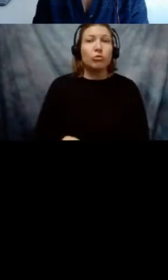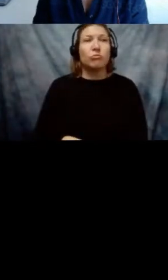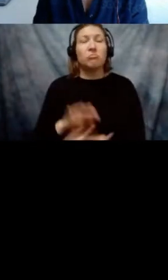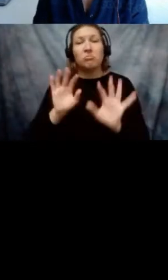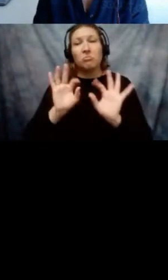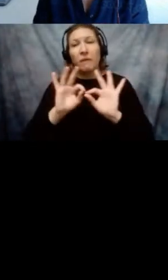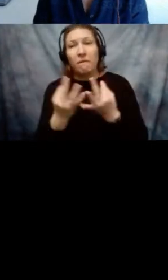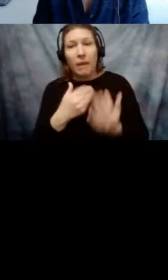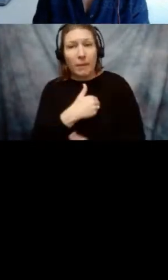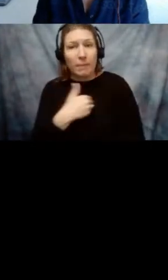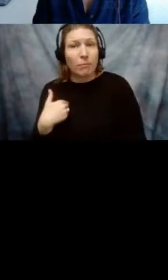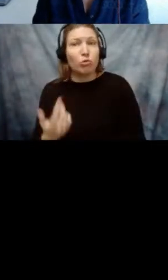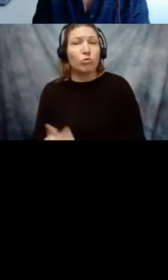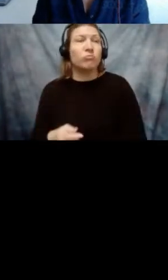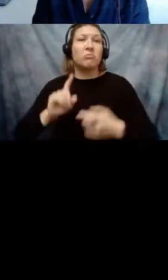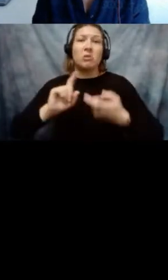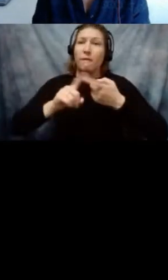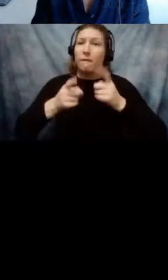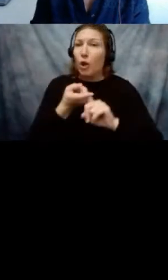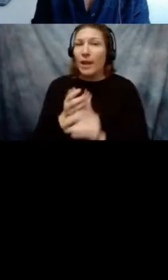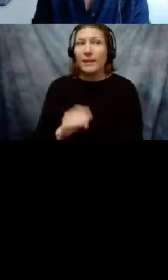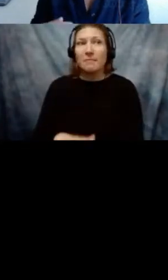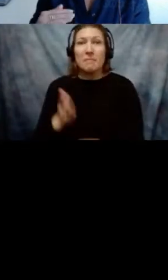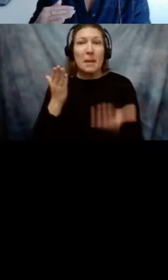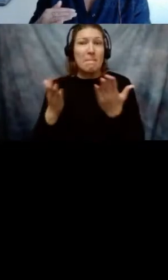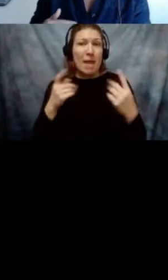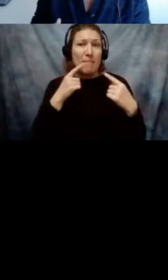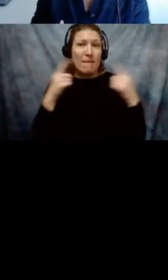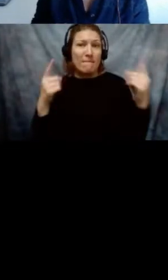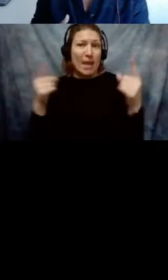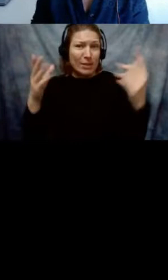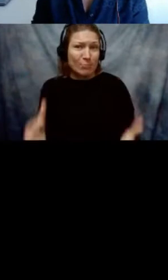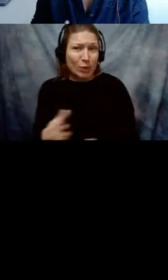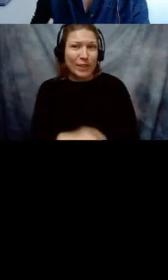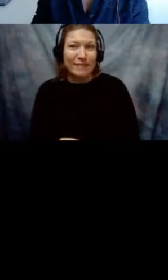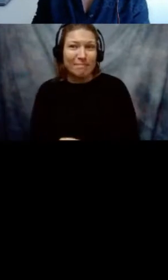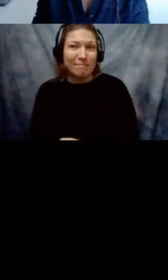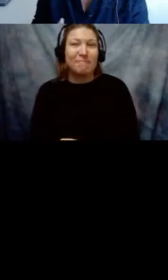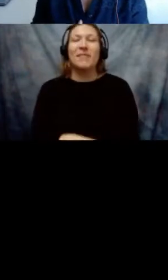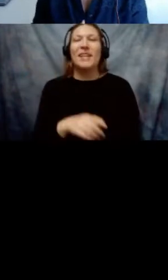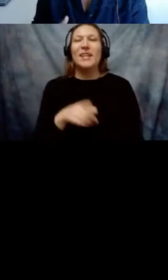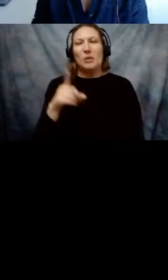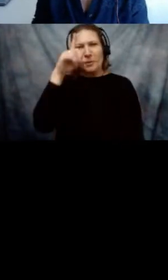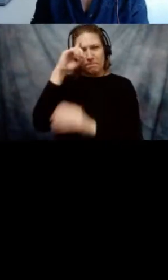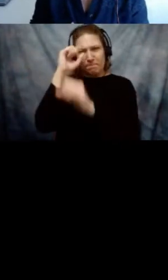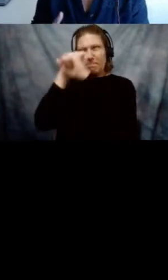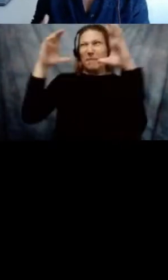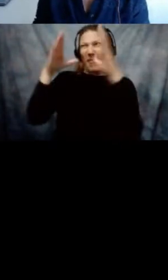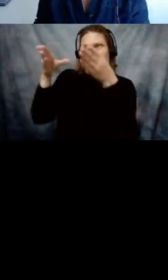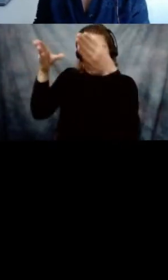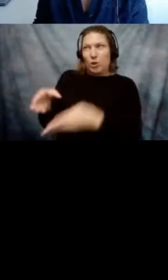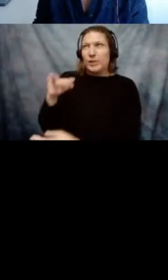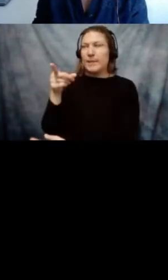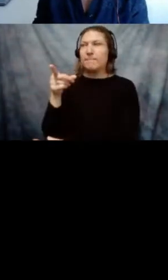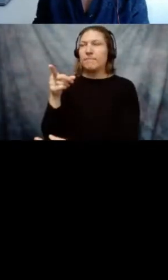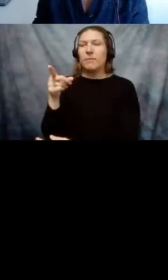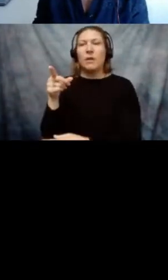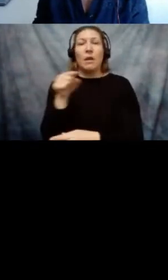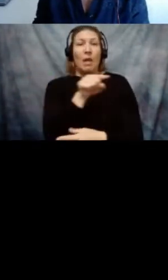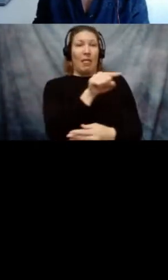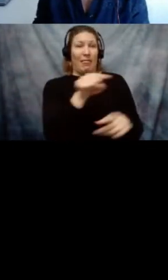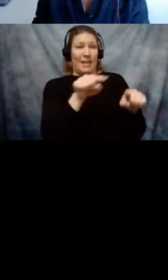famous. Now I want you to think of which of the 4 categories their disability or impairment would fall